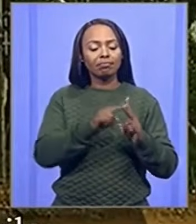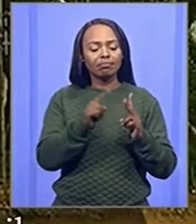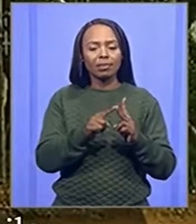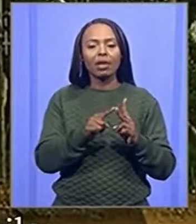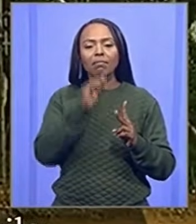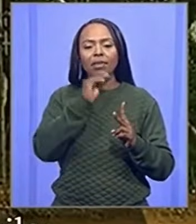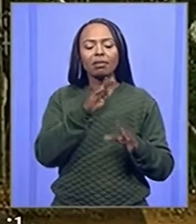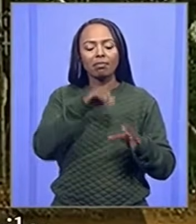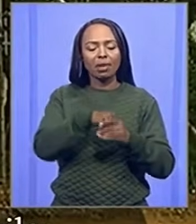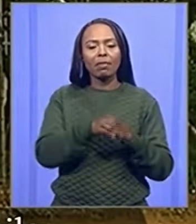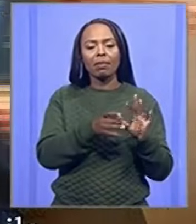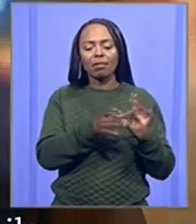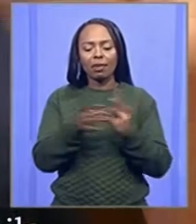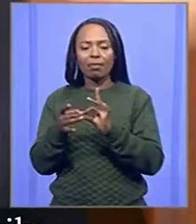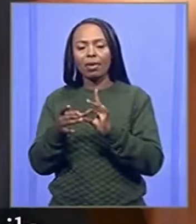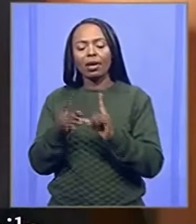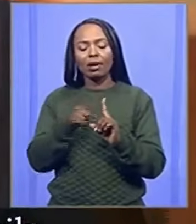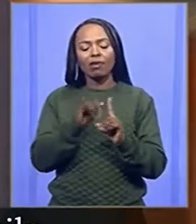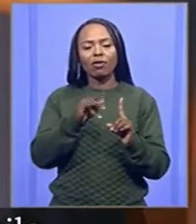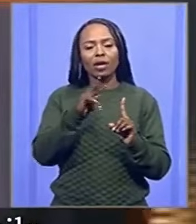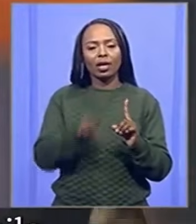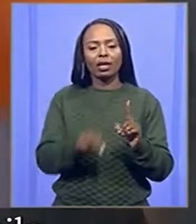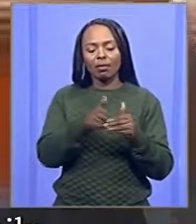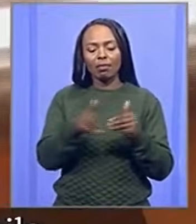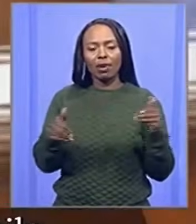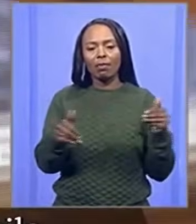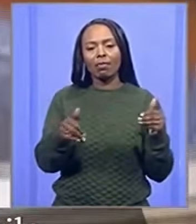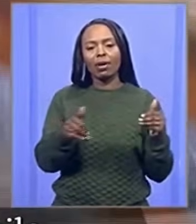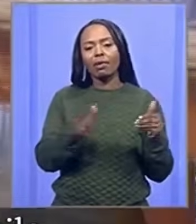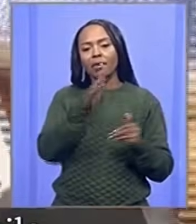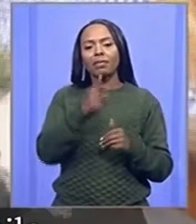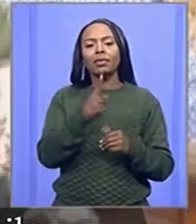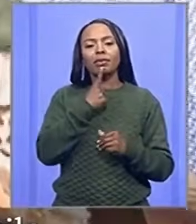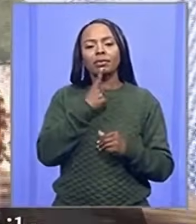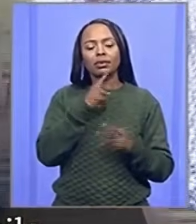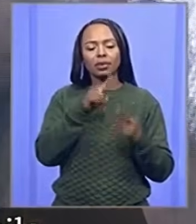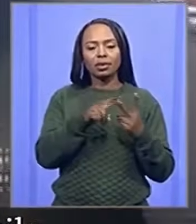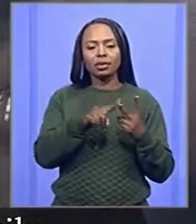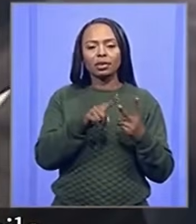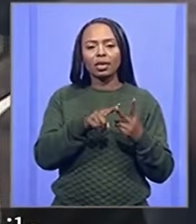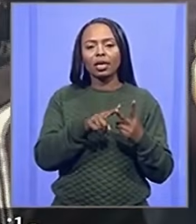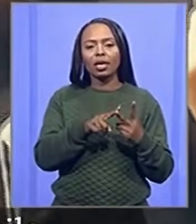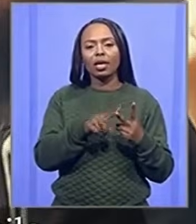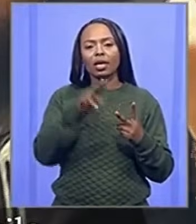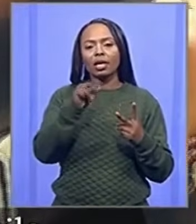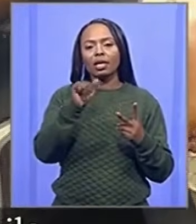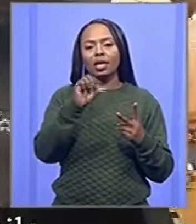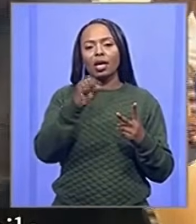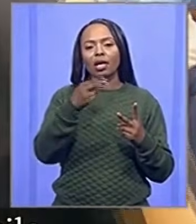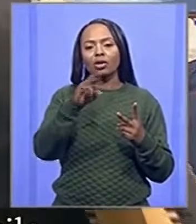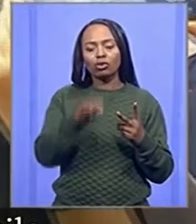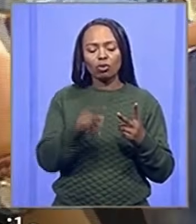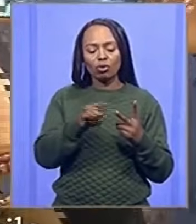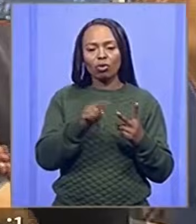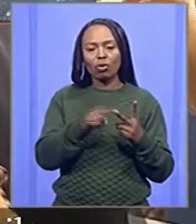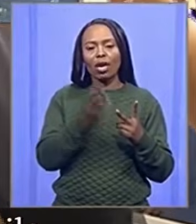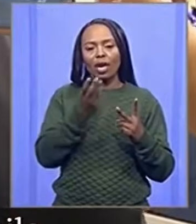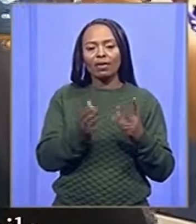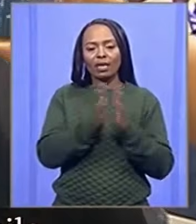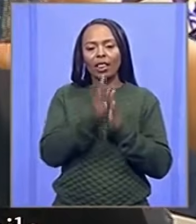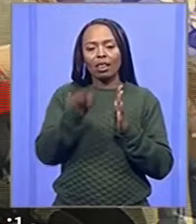dipatlisisong. Floriana o neetswe beili ya diranta di le 5,000 fa Ndilinasho a neilwe diranta di le